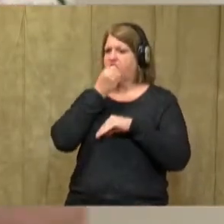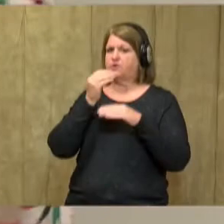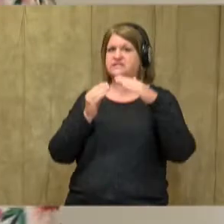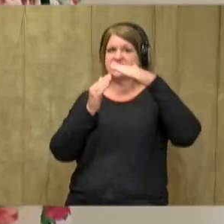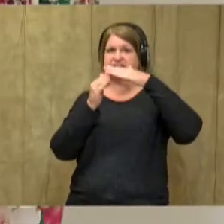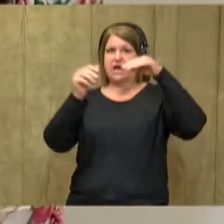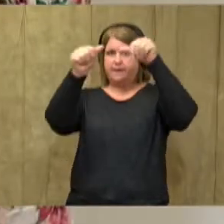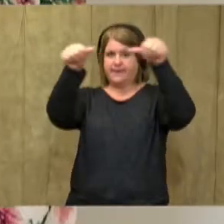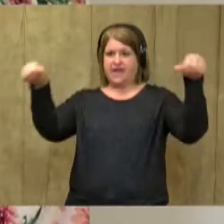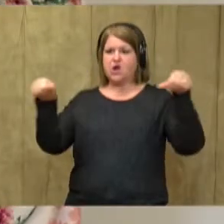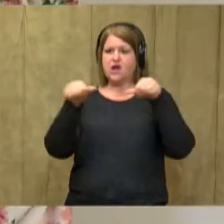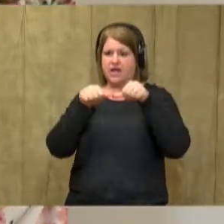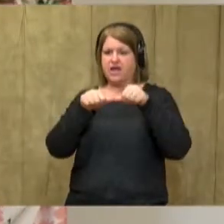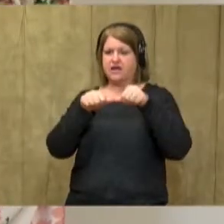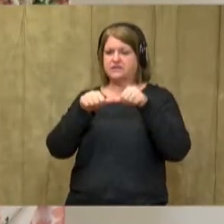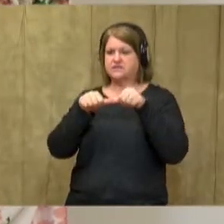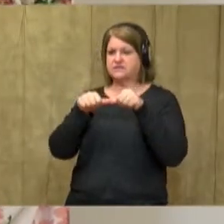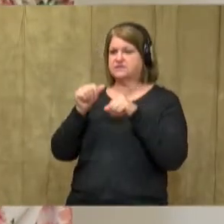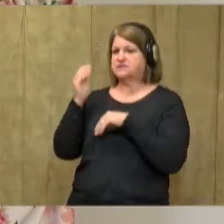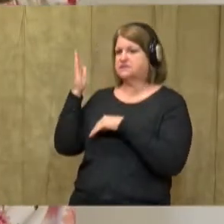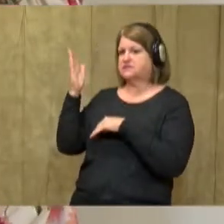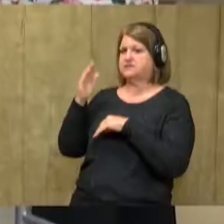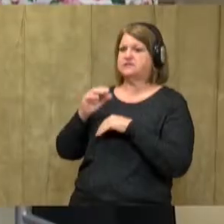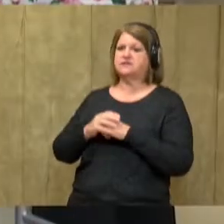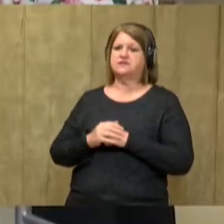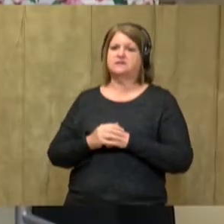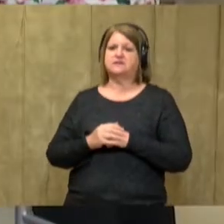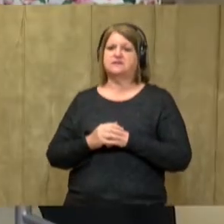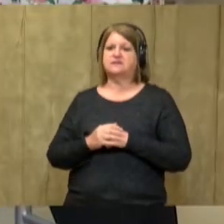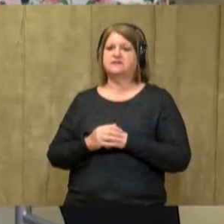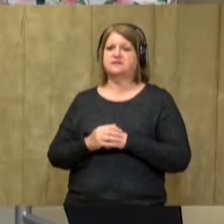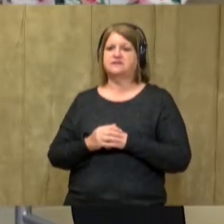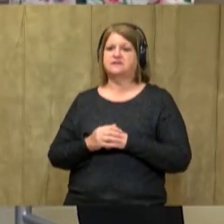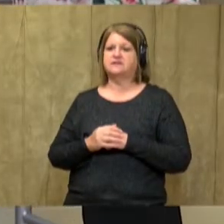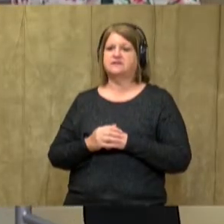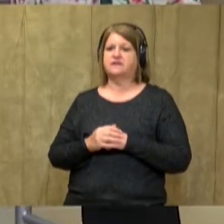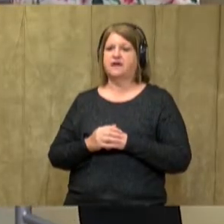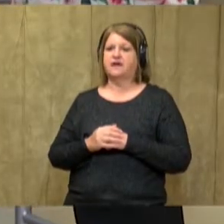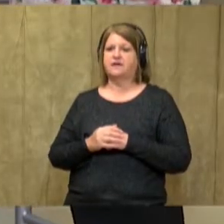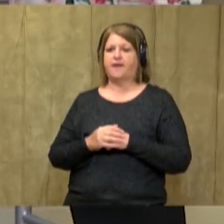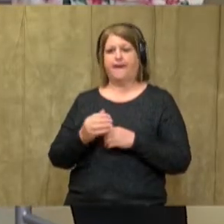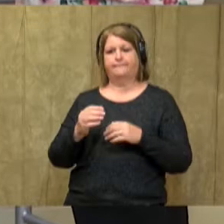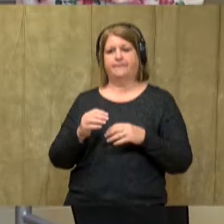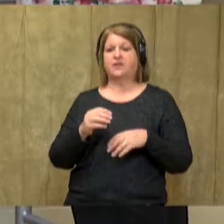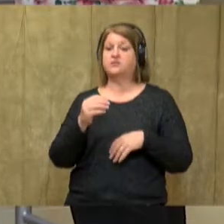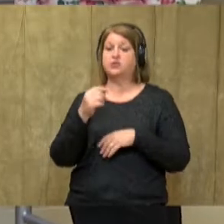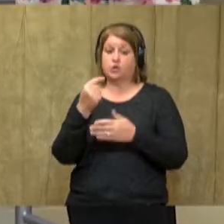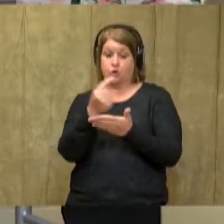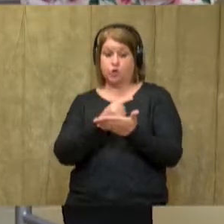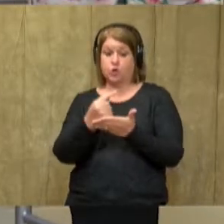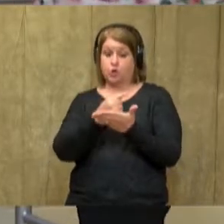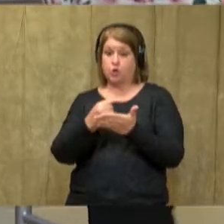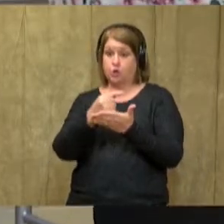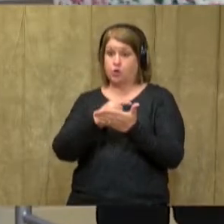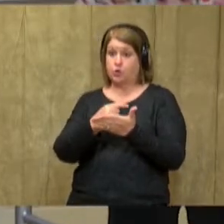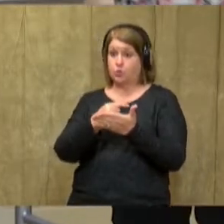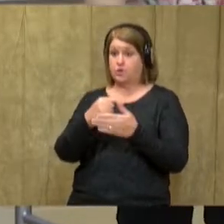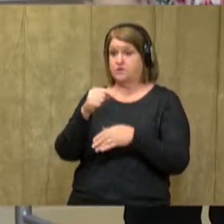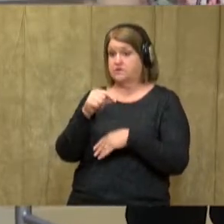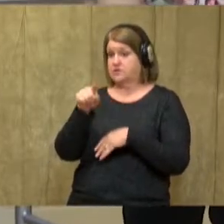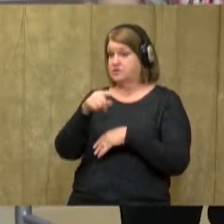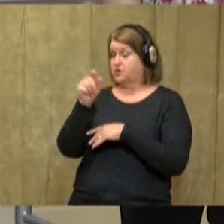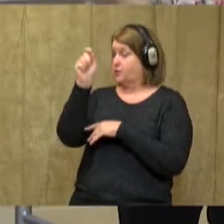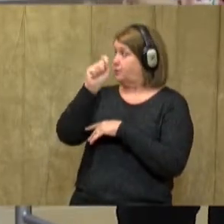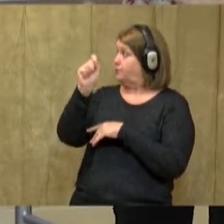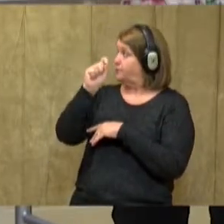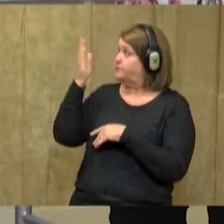whole page. So I'm going to do a big circle of glue right here. And that's where my flower petals are